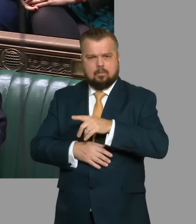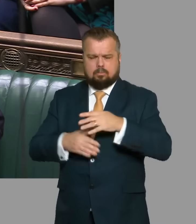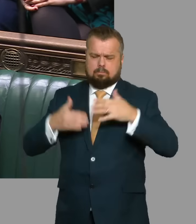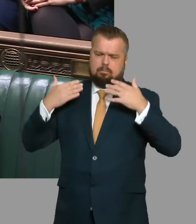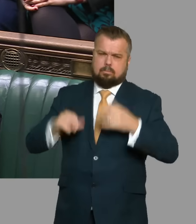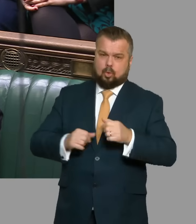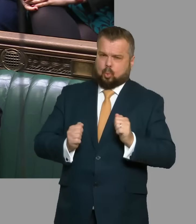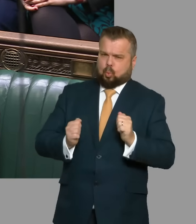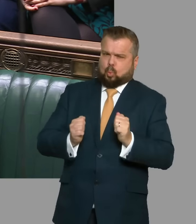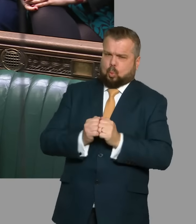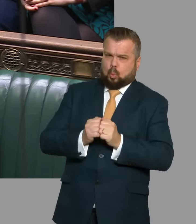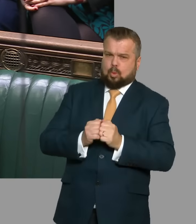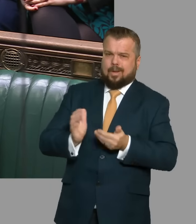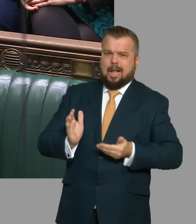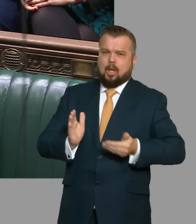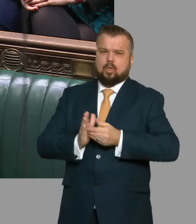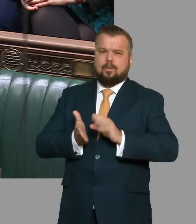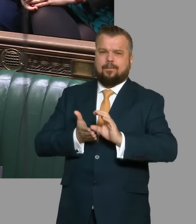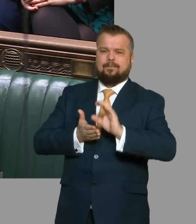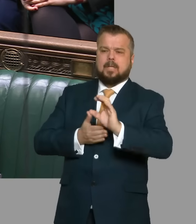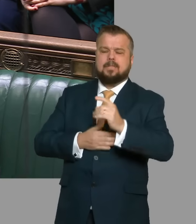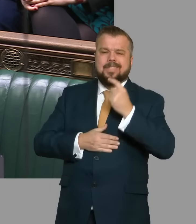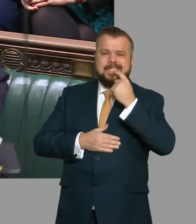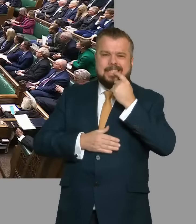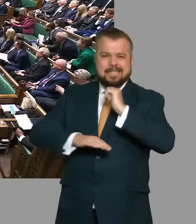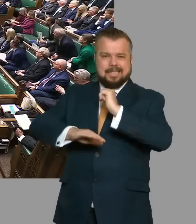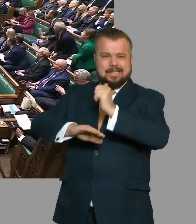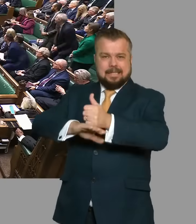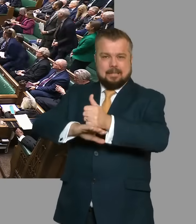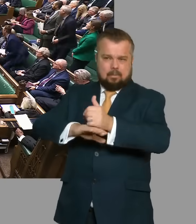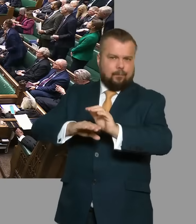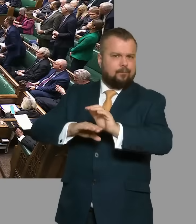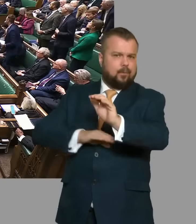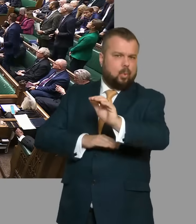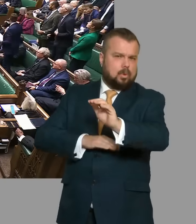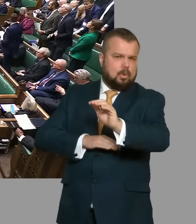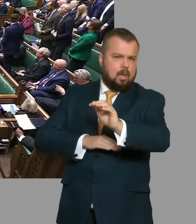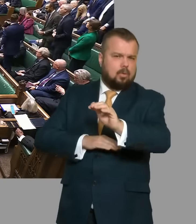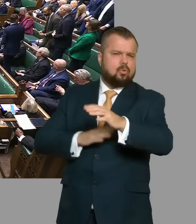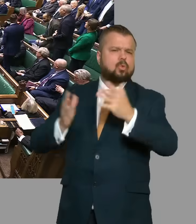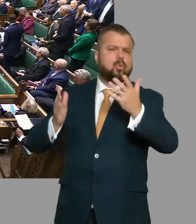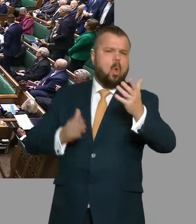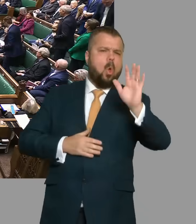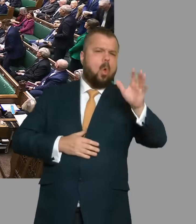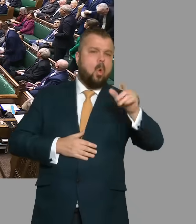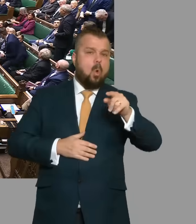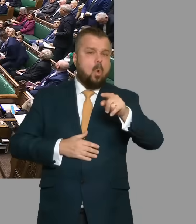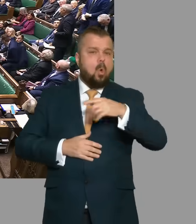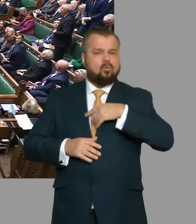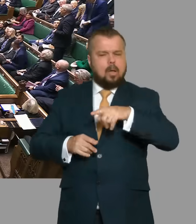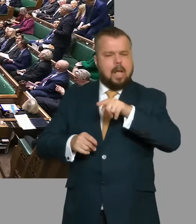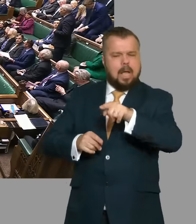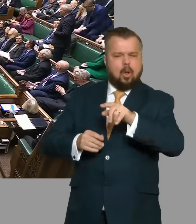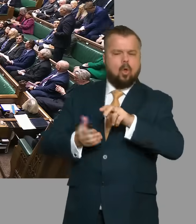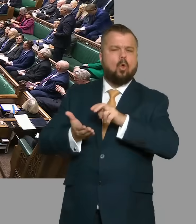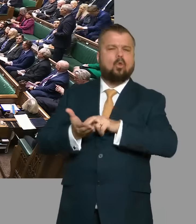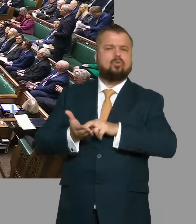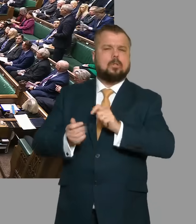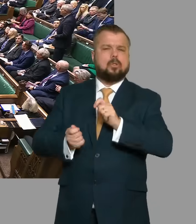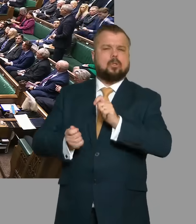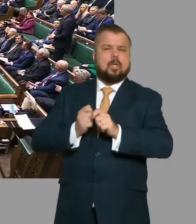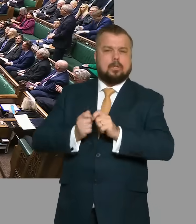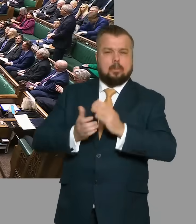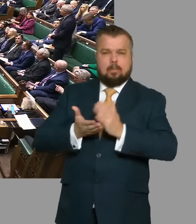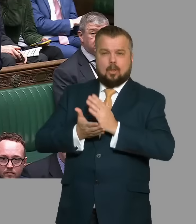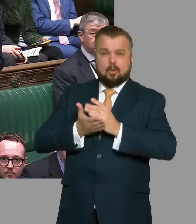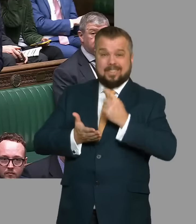thousands of extra appointments to fix the failure that we were left with. Final question, Gideon Amos. Thank you, Mr. Speaker. Children